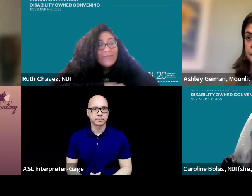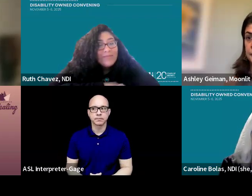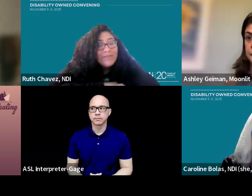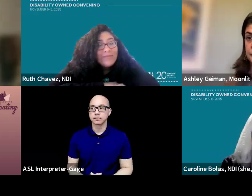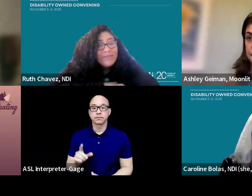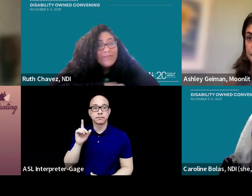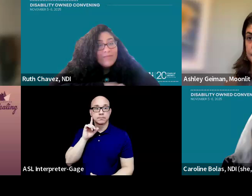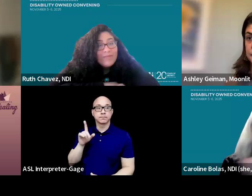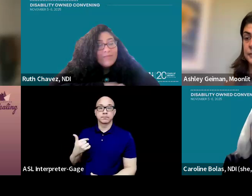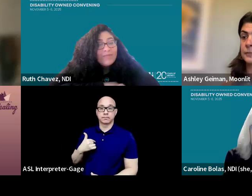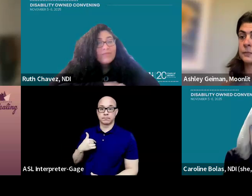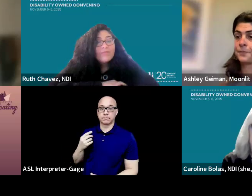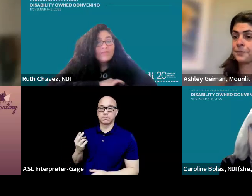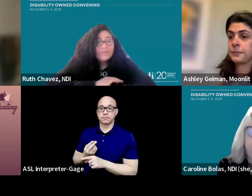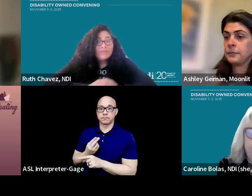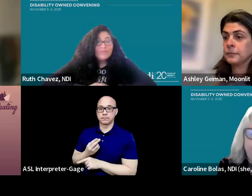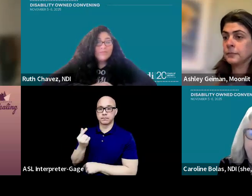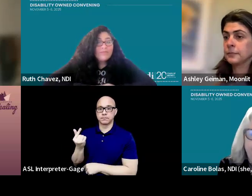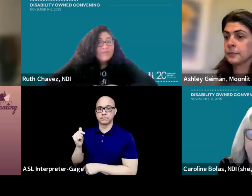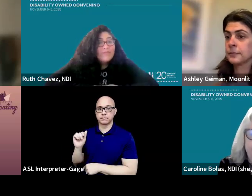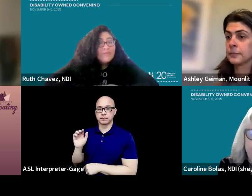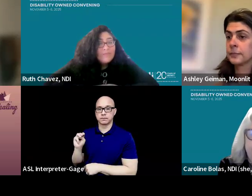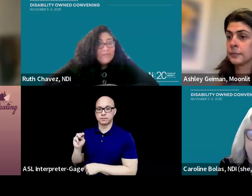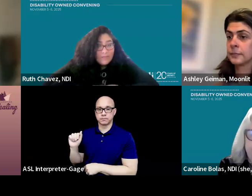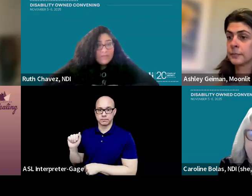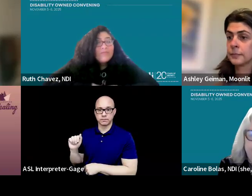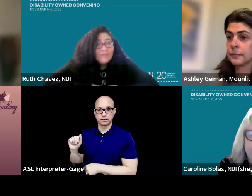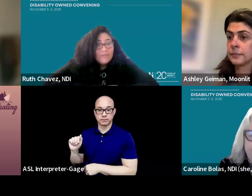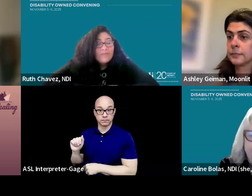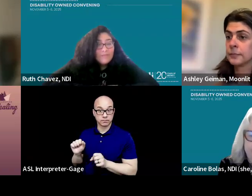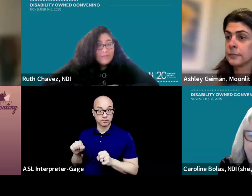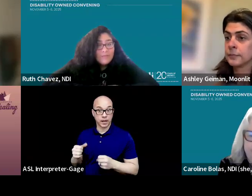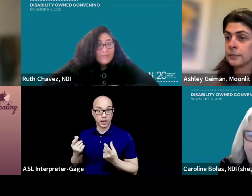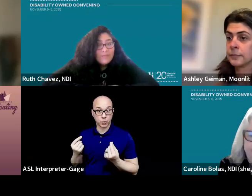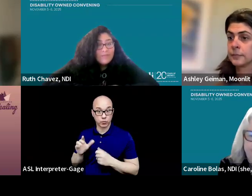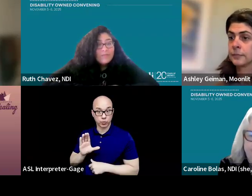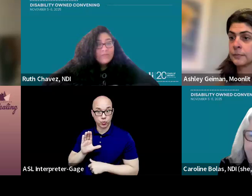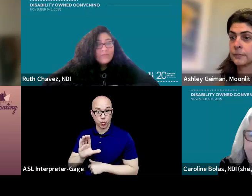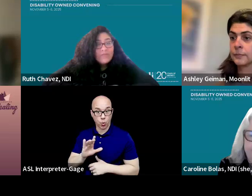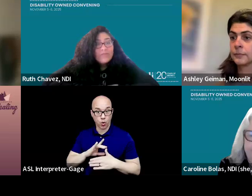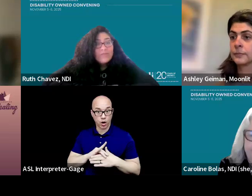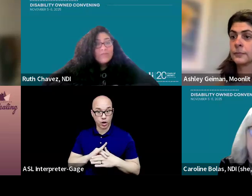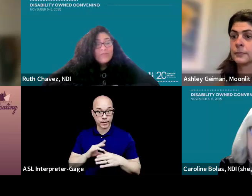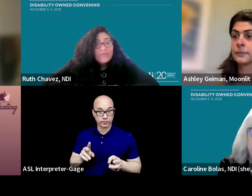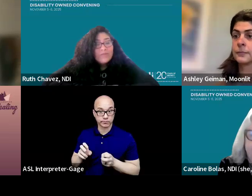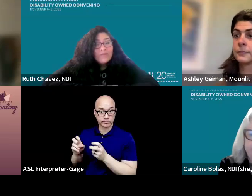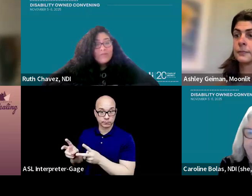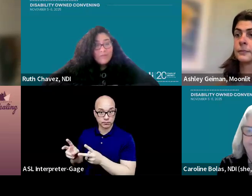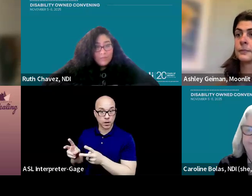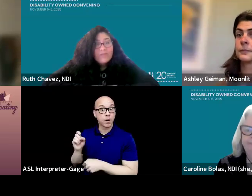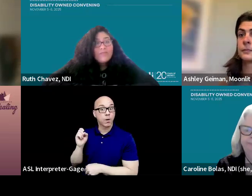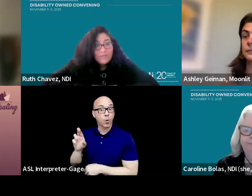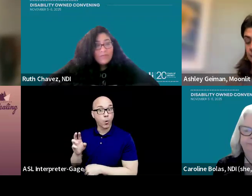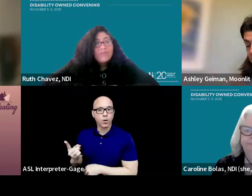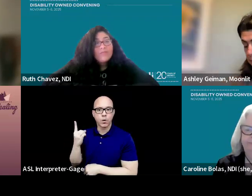I use Gamma, and basically you can put your own content into it, or you can give it just a one-line prompt. So